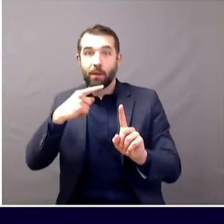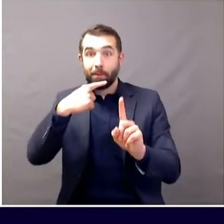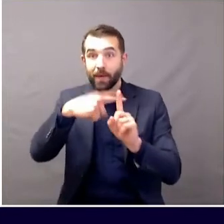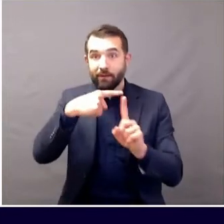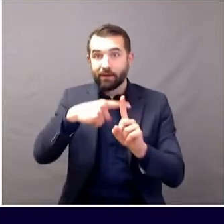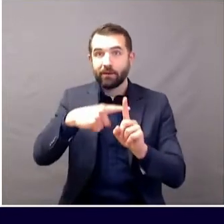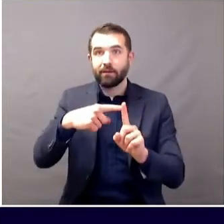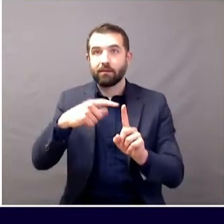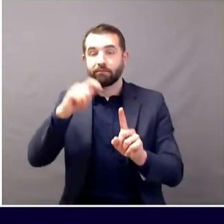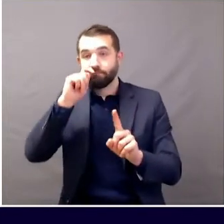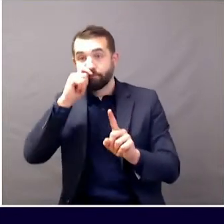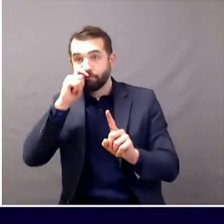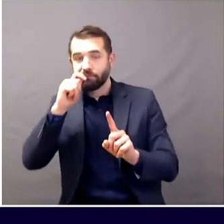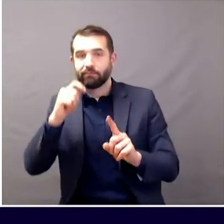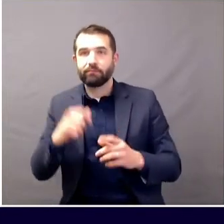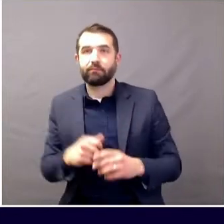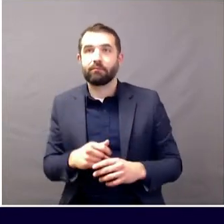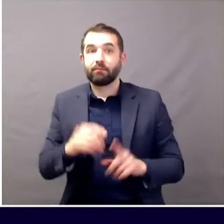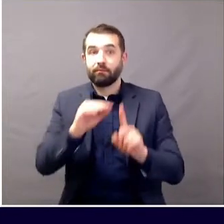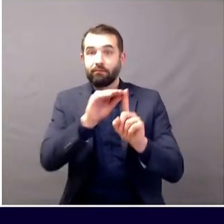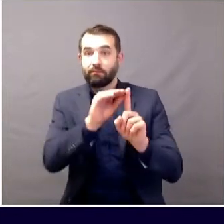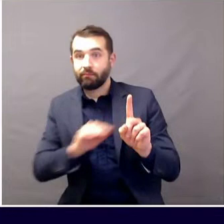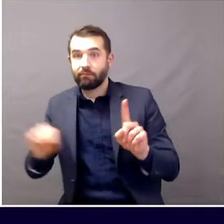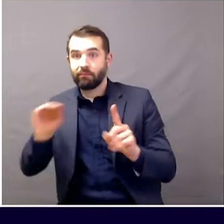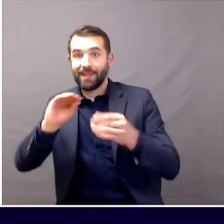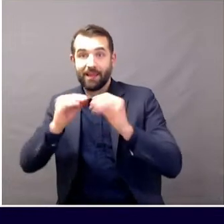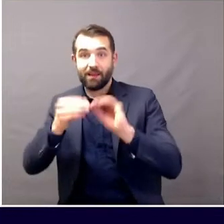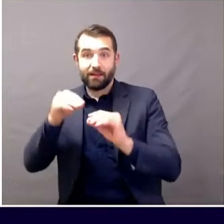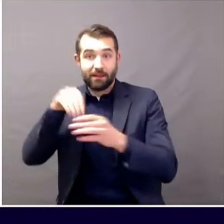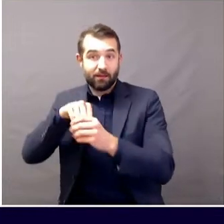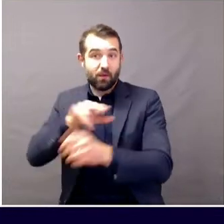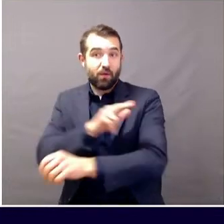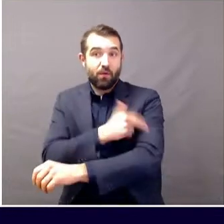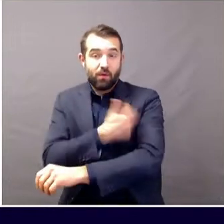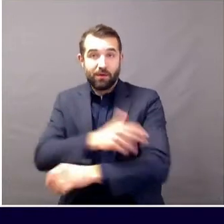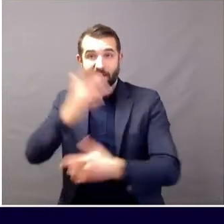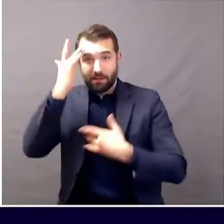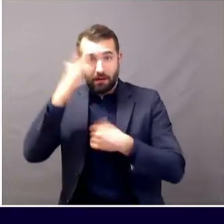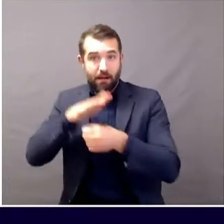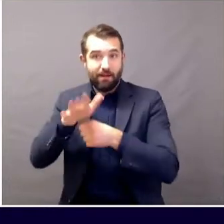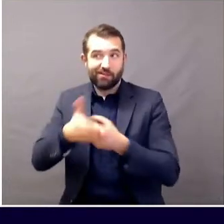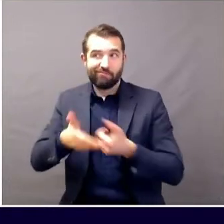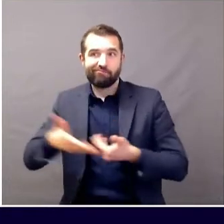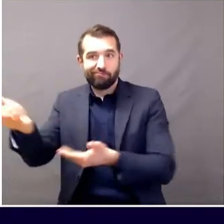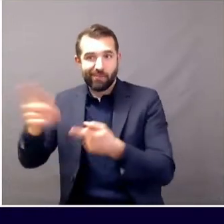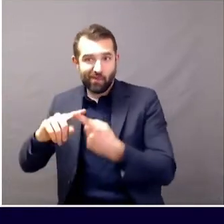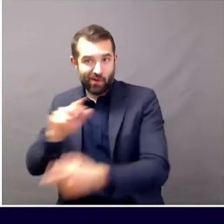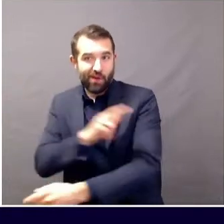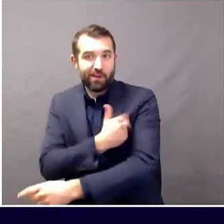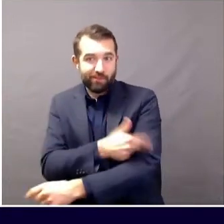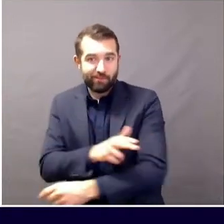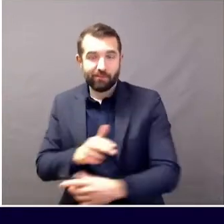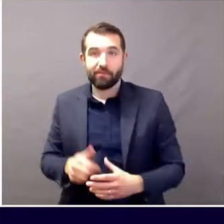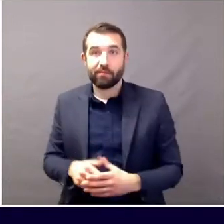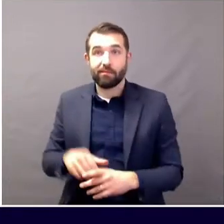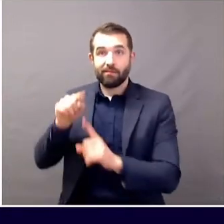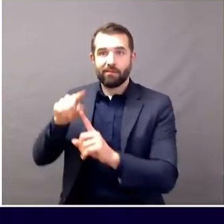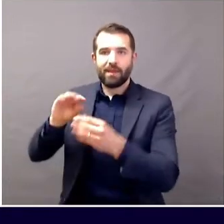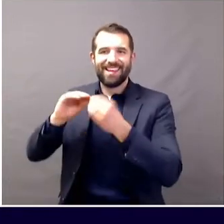some of the models or figures that we use. But the hospitalization rate is one of those numbers that is reported to us